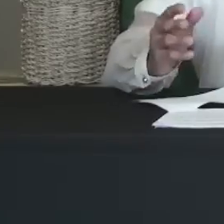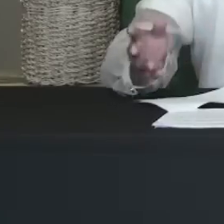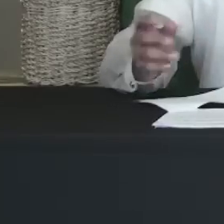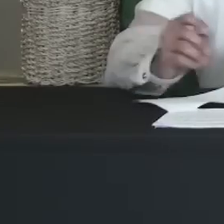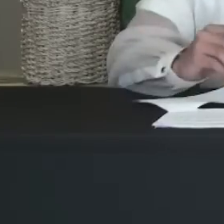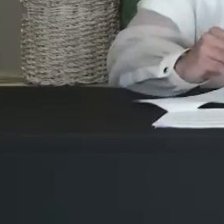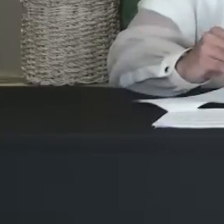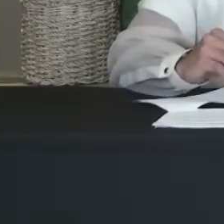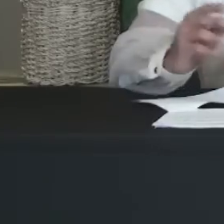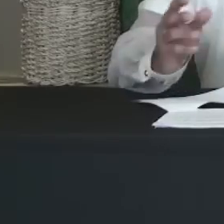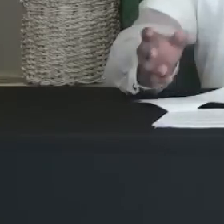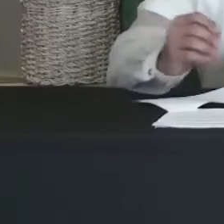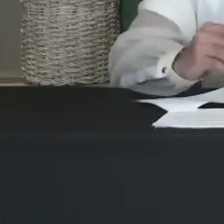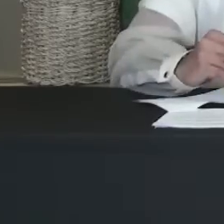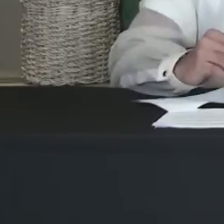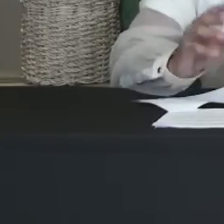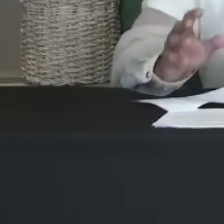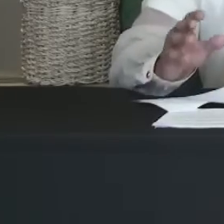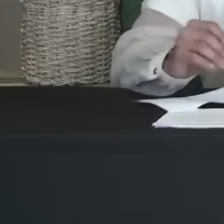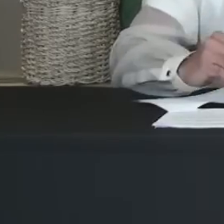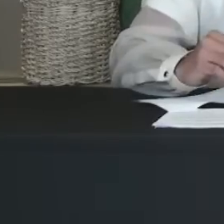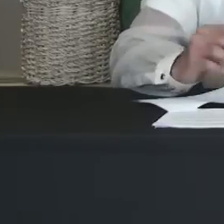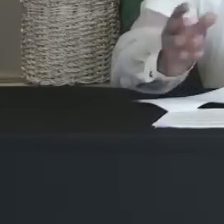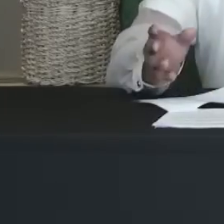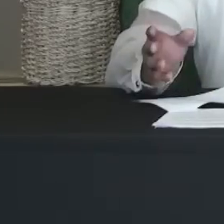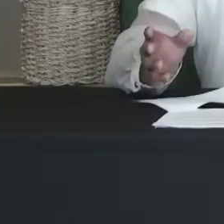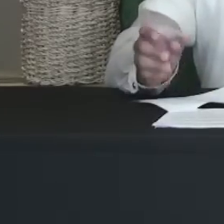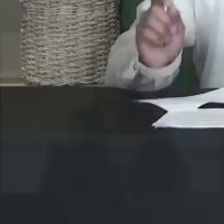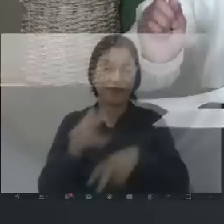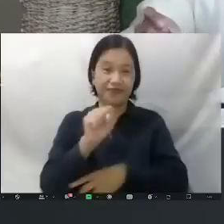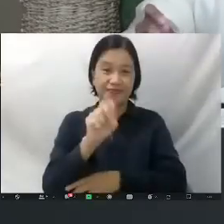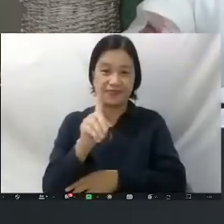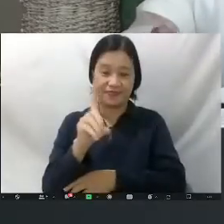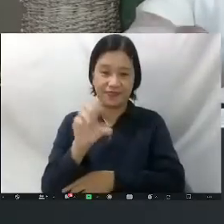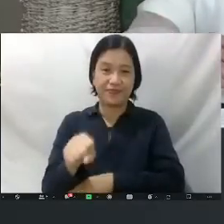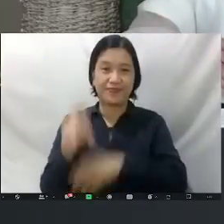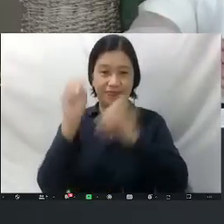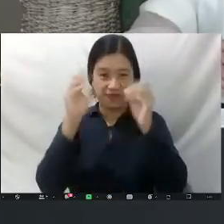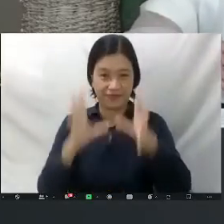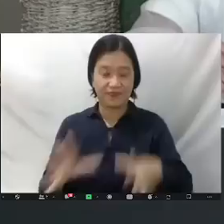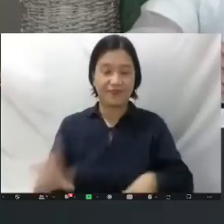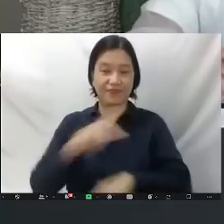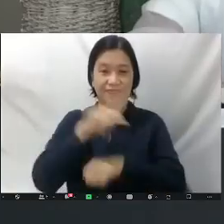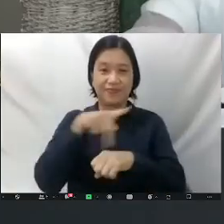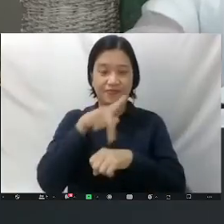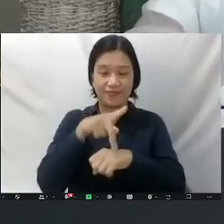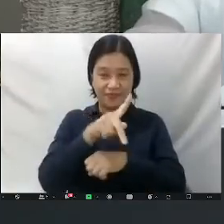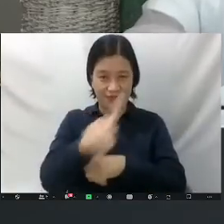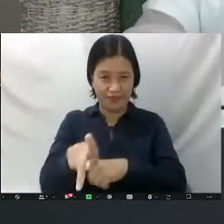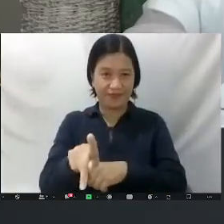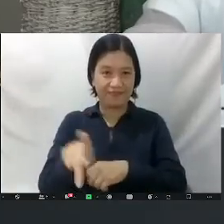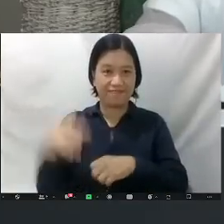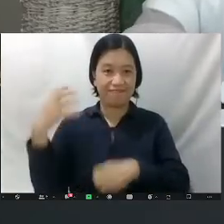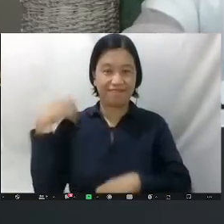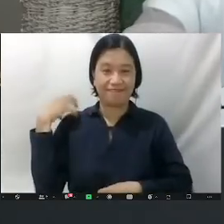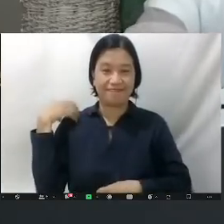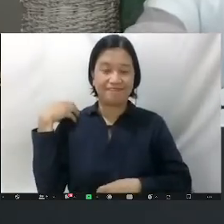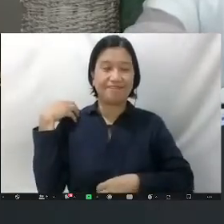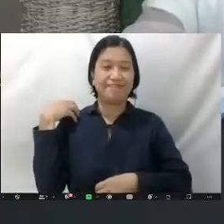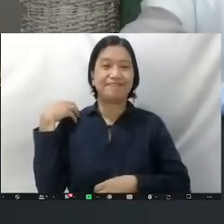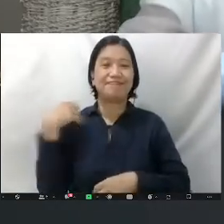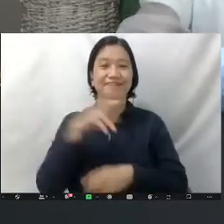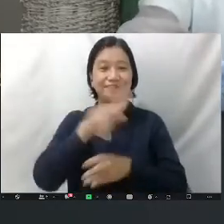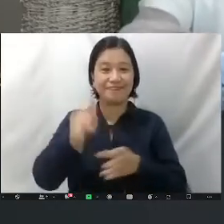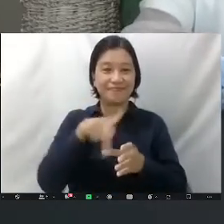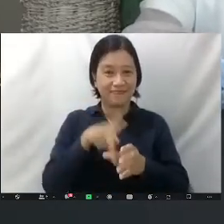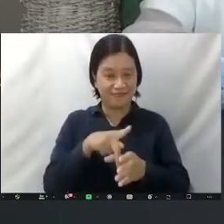supervisors, superintendents, school heads, teachers, coaches, students, and participants. Having that said, welcome